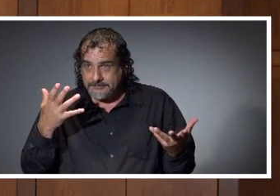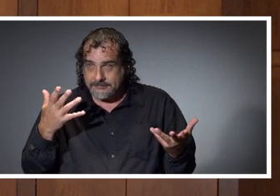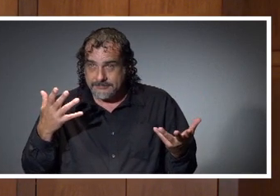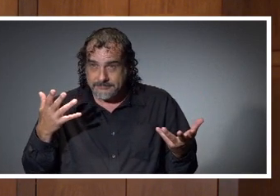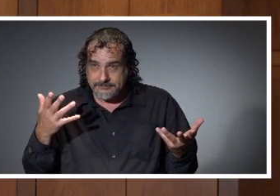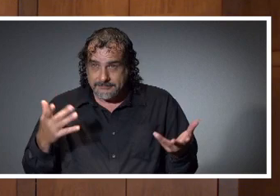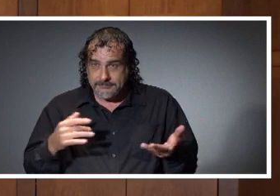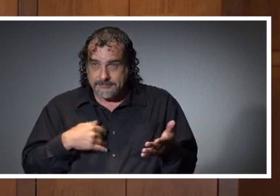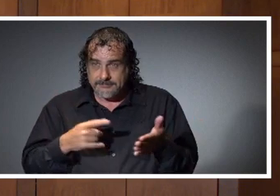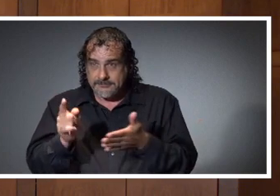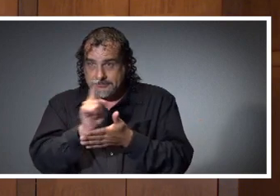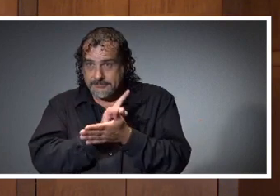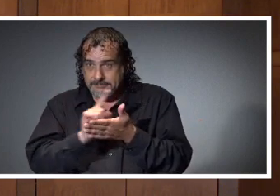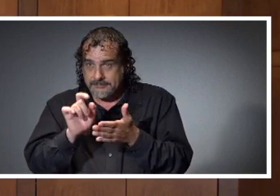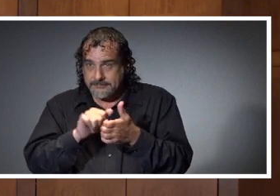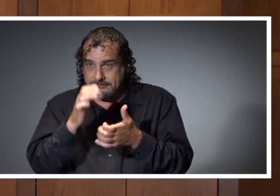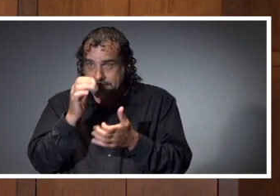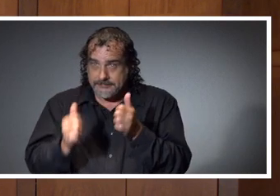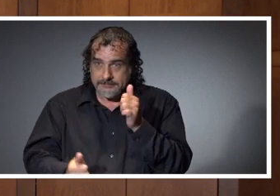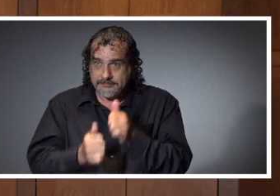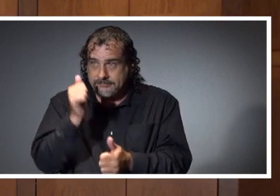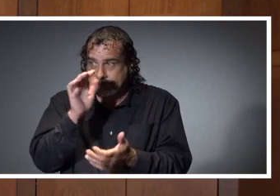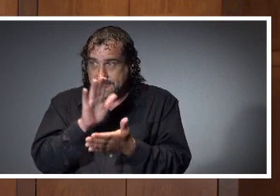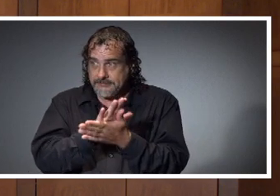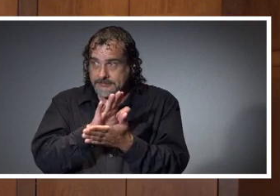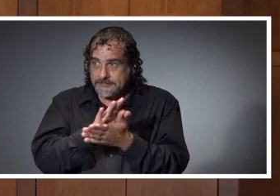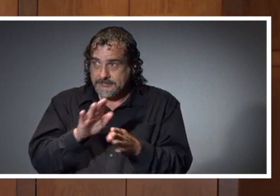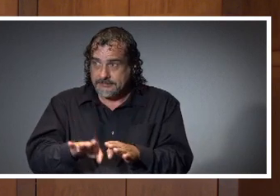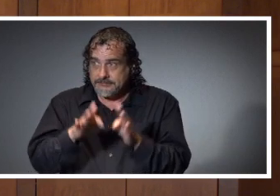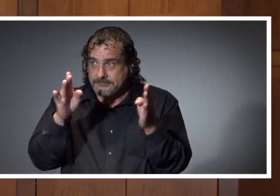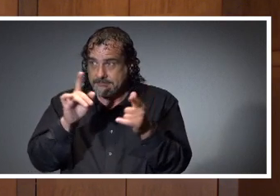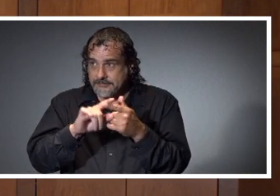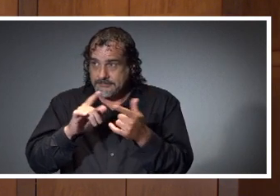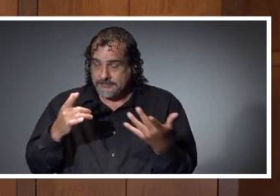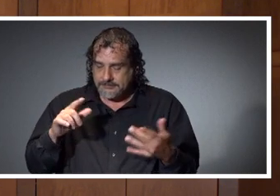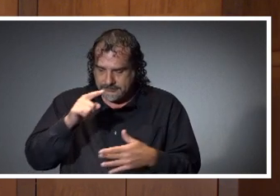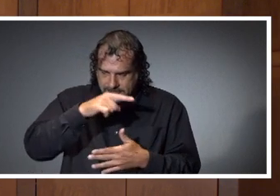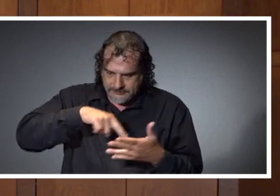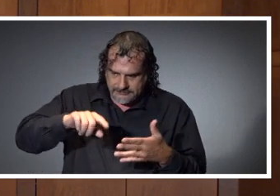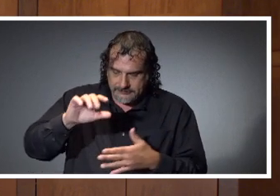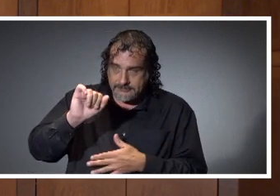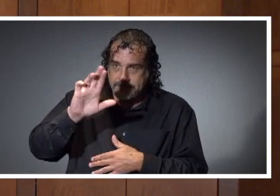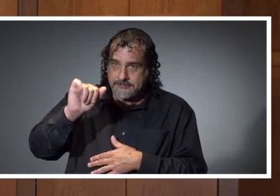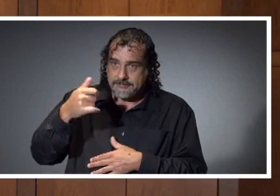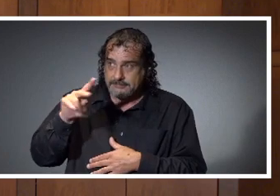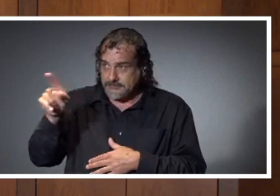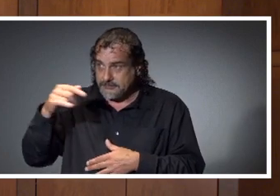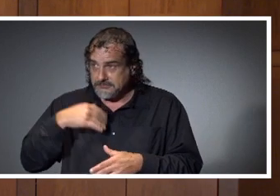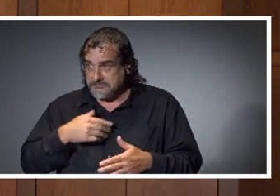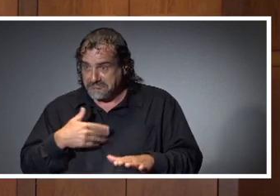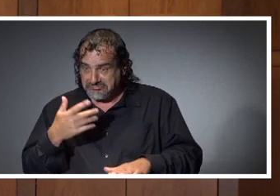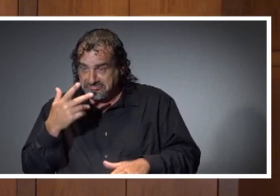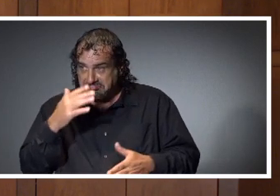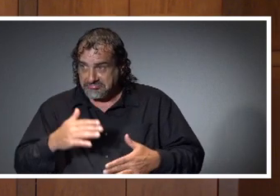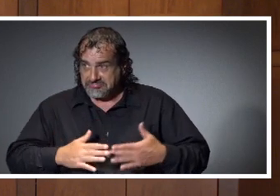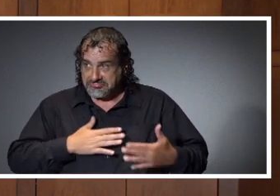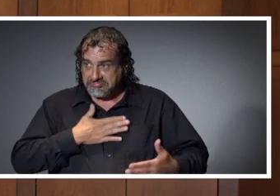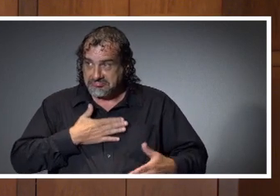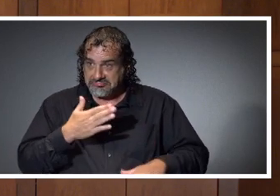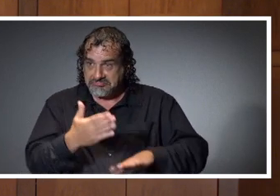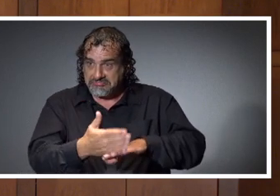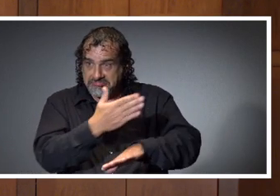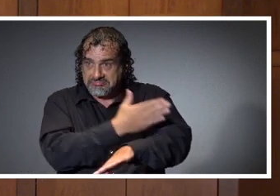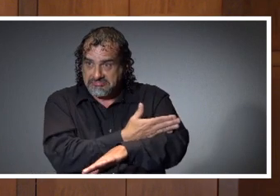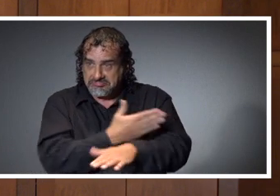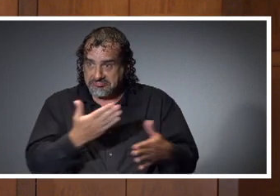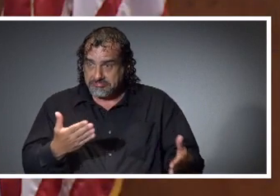another week until schools reopen on the 17th in those counties, but have you been encouraged by the progress you've seen there? I've certainly been encouraged